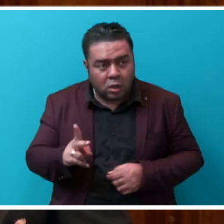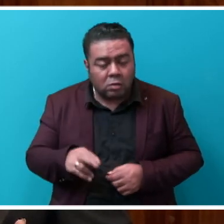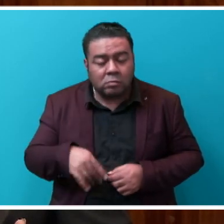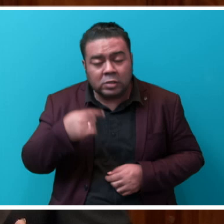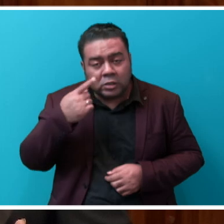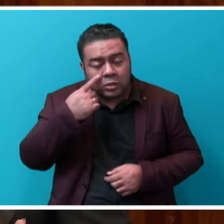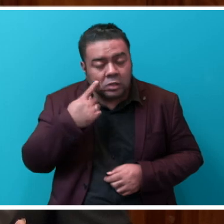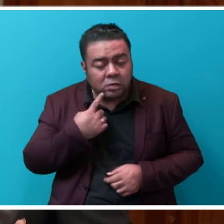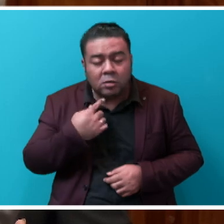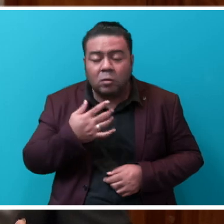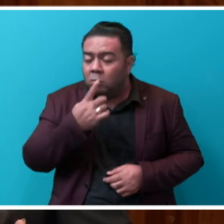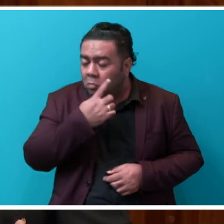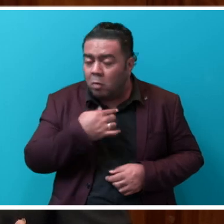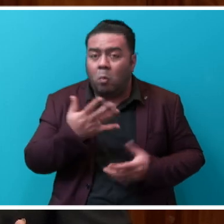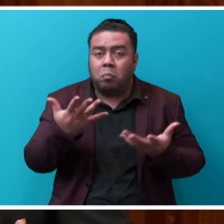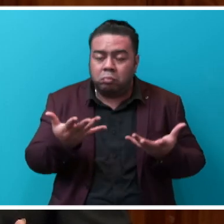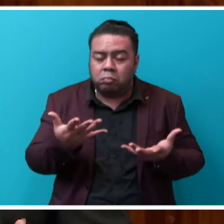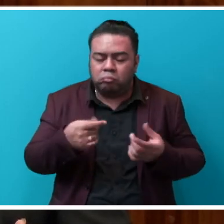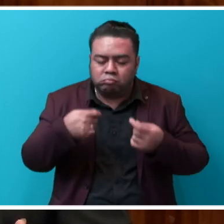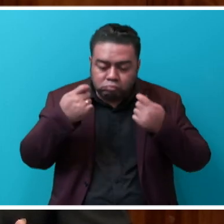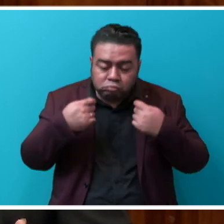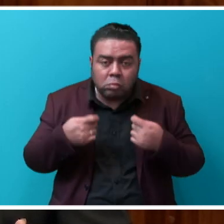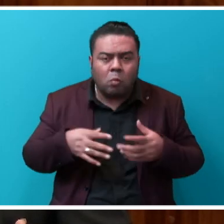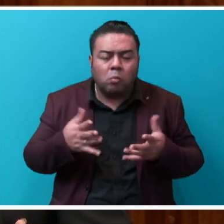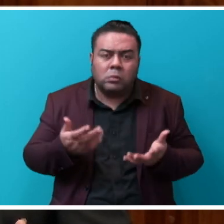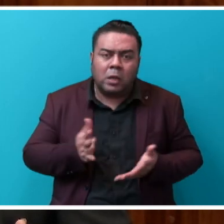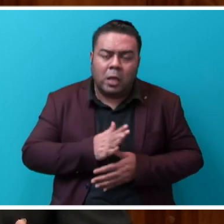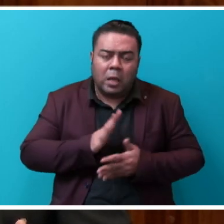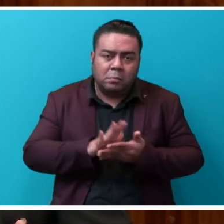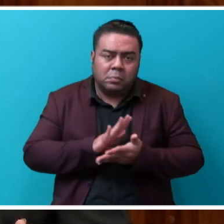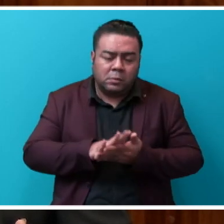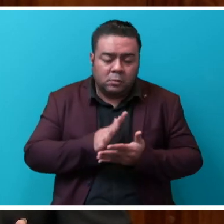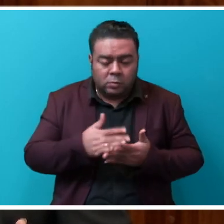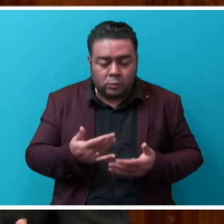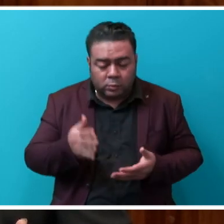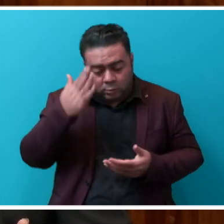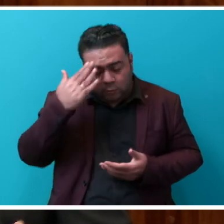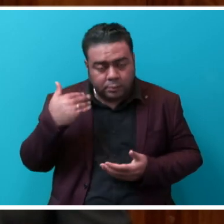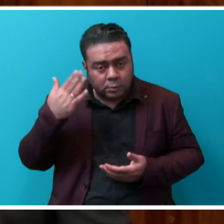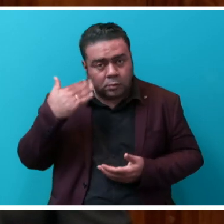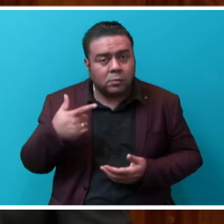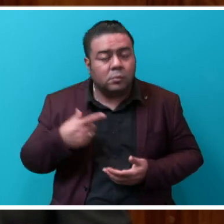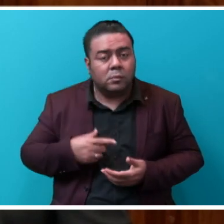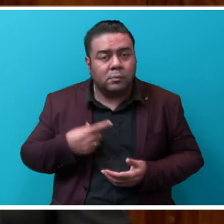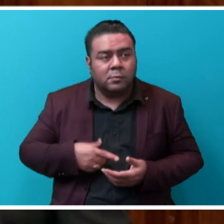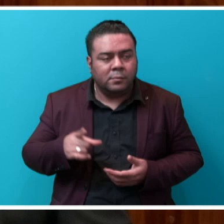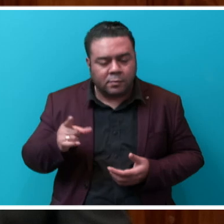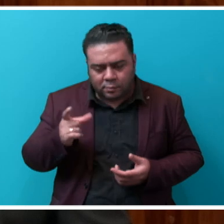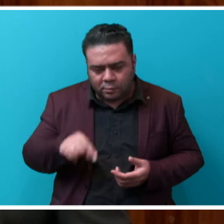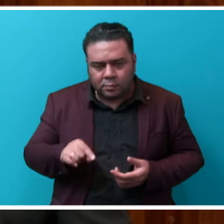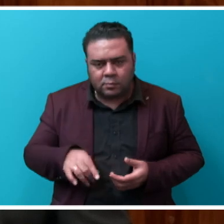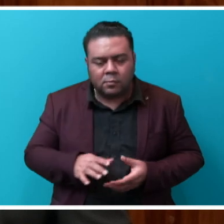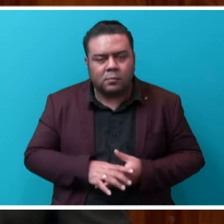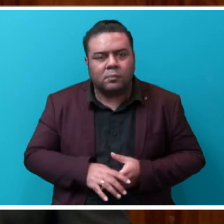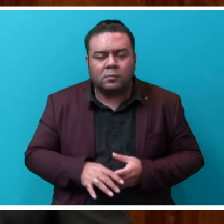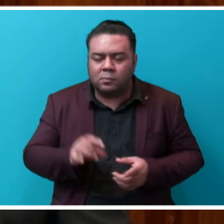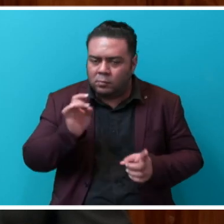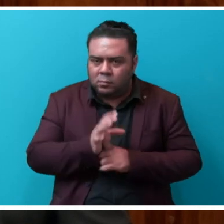and gratitude were expressed and are a powerful reminder of why these engagements are so